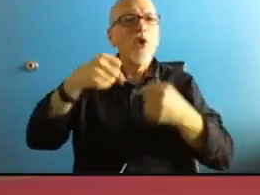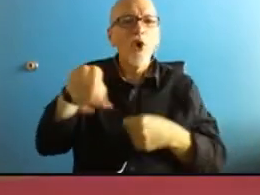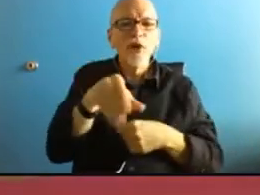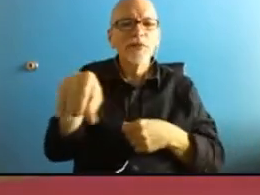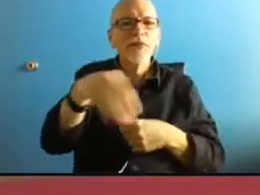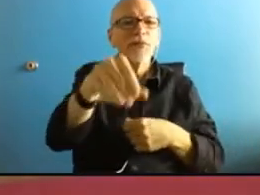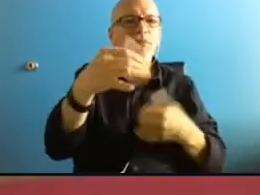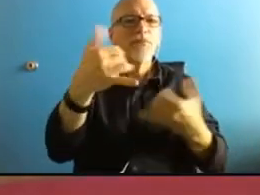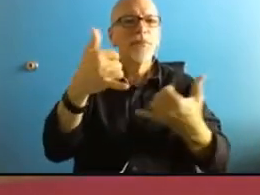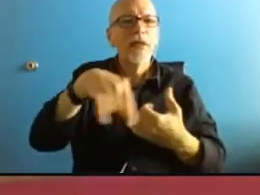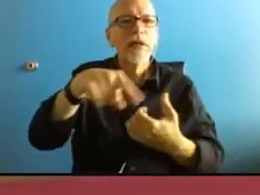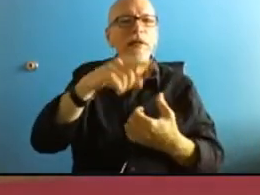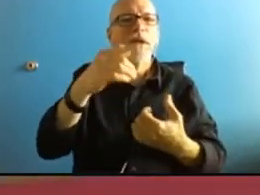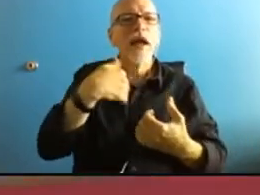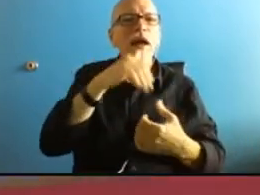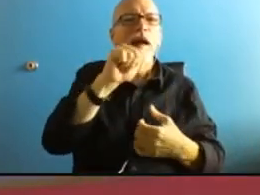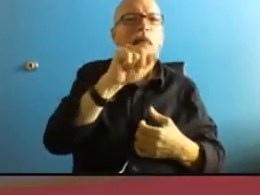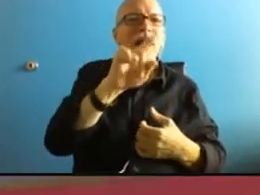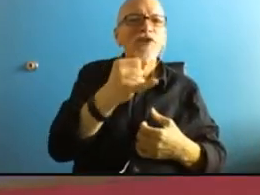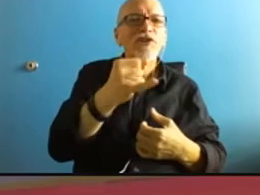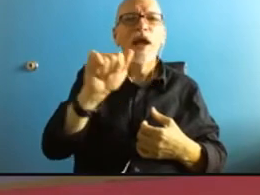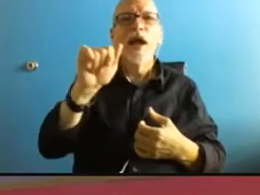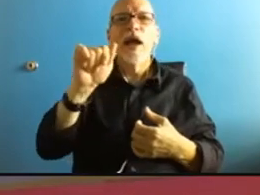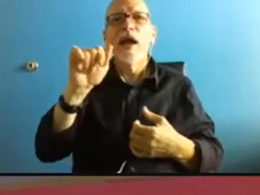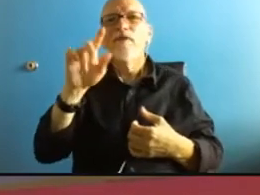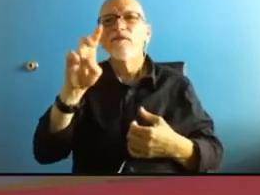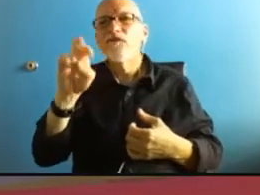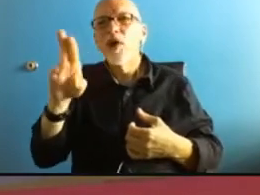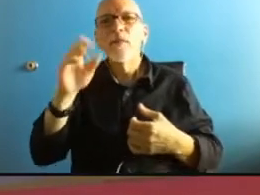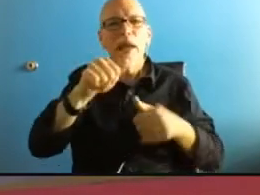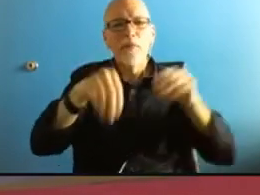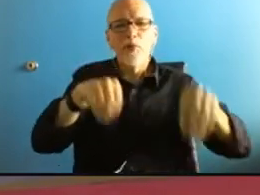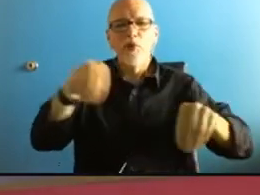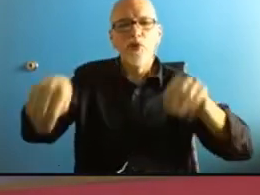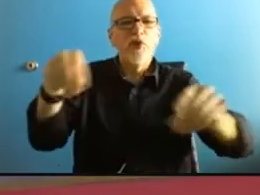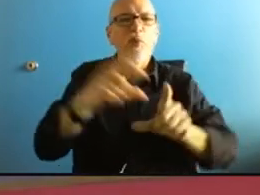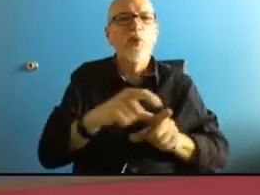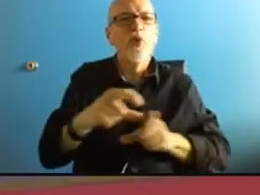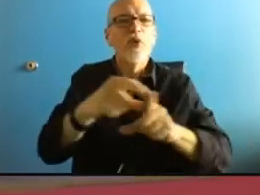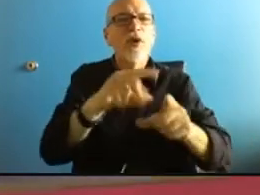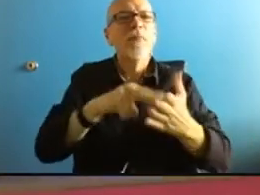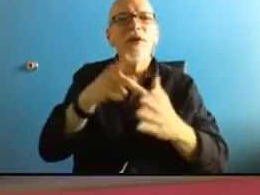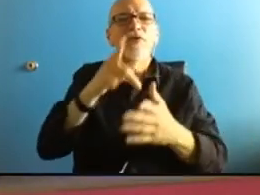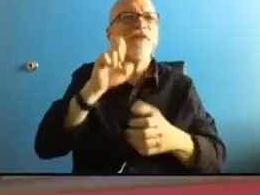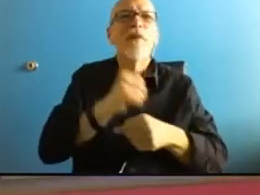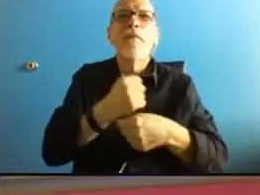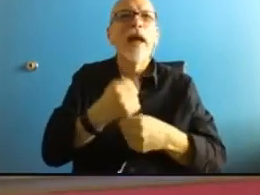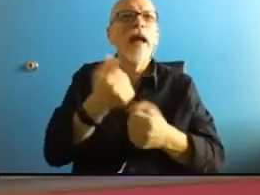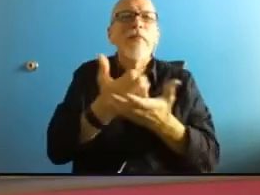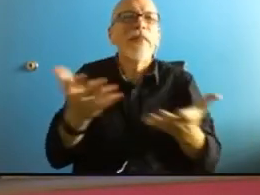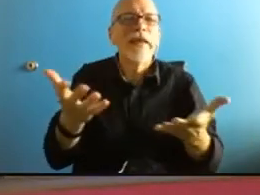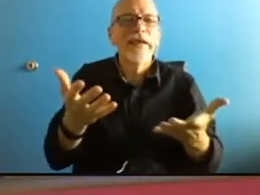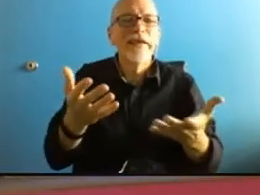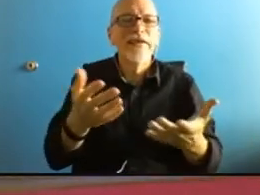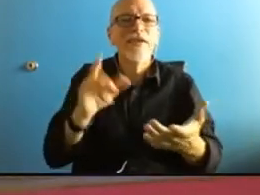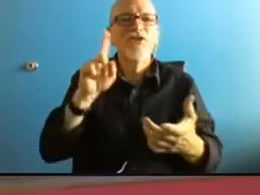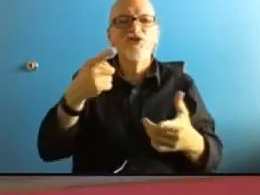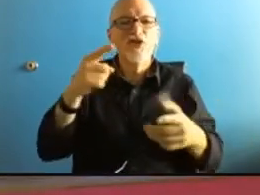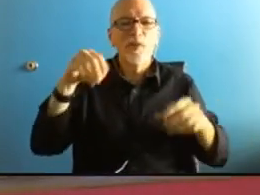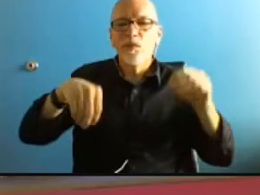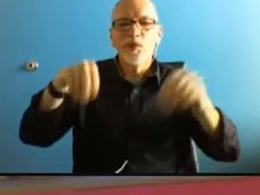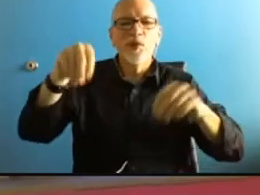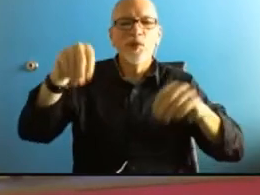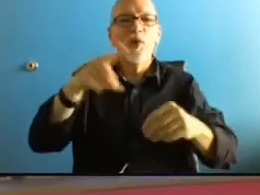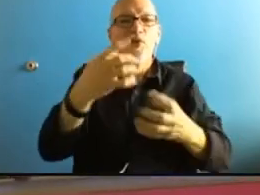have adjectives or verbs or somewhere where you could devise where to go within the community. So you really wouldn't have to make anything except where you wanted the robot to